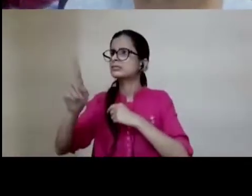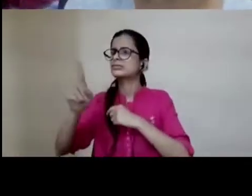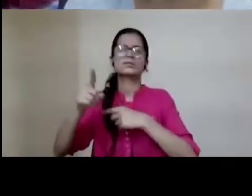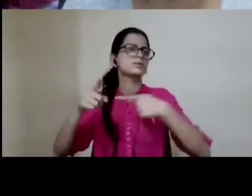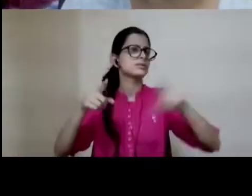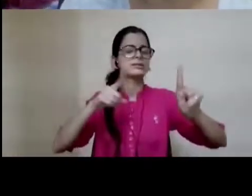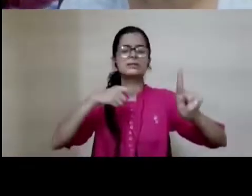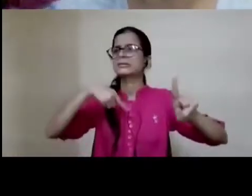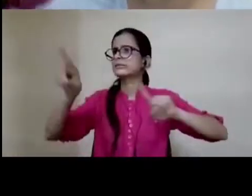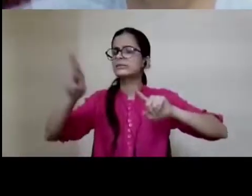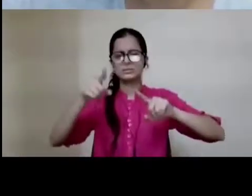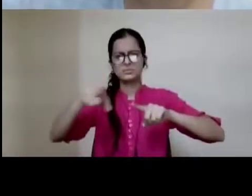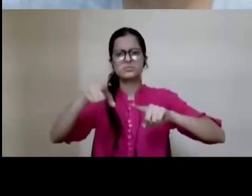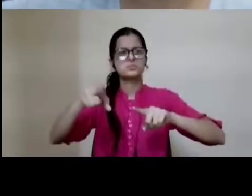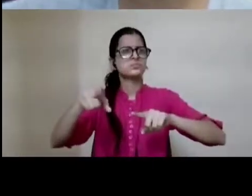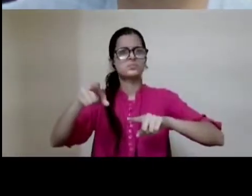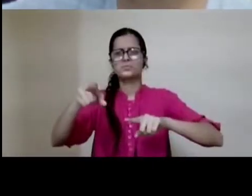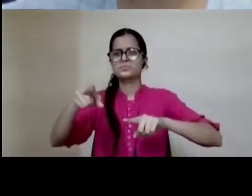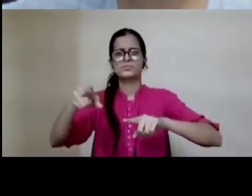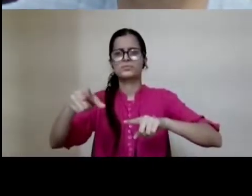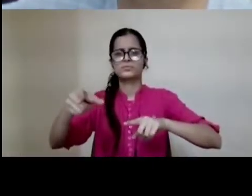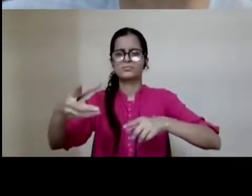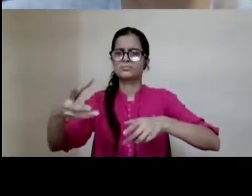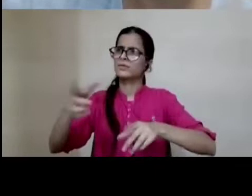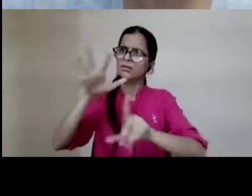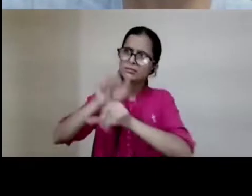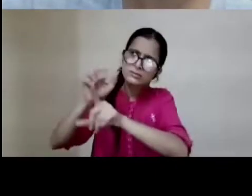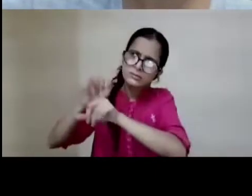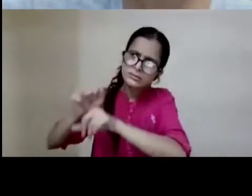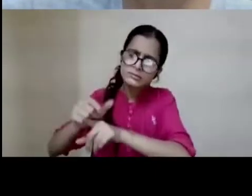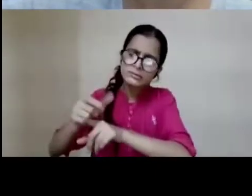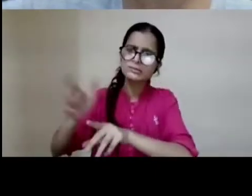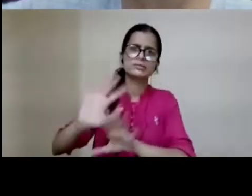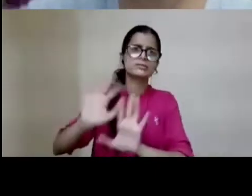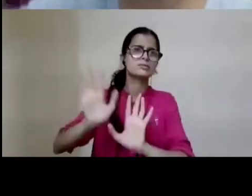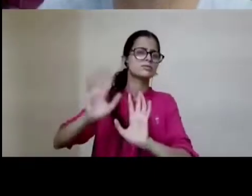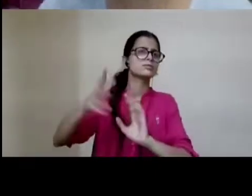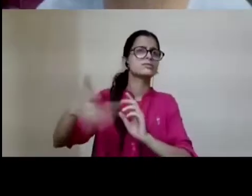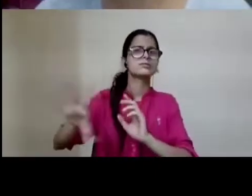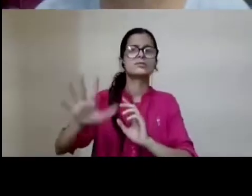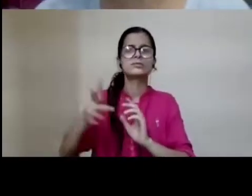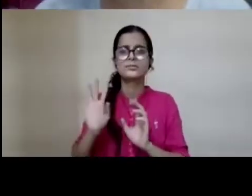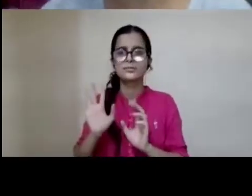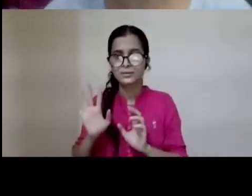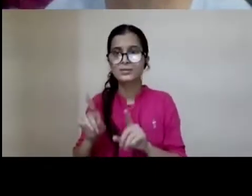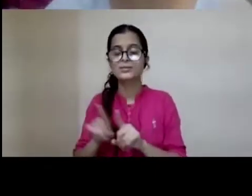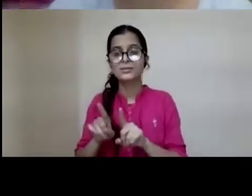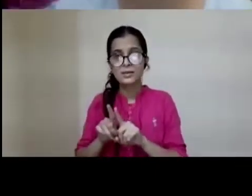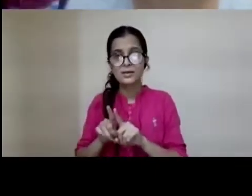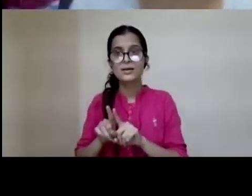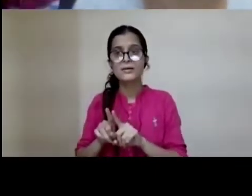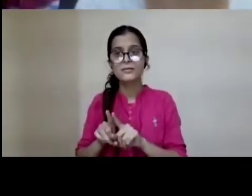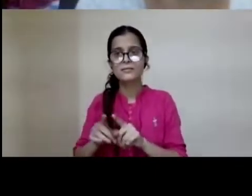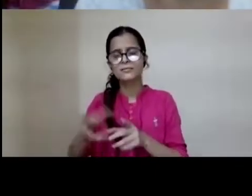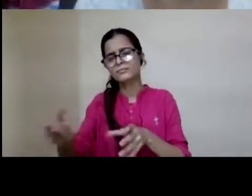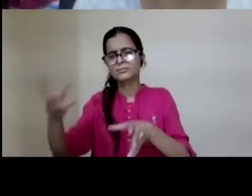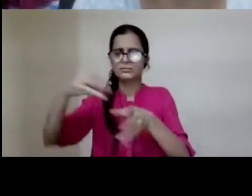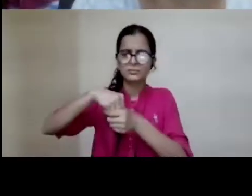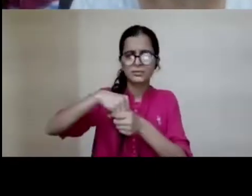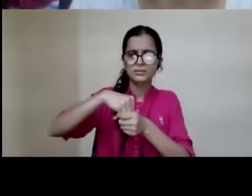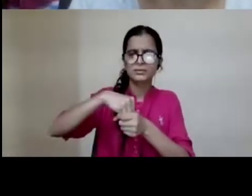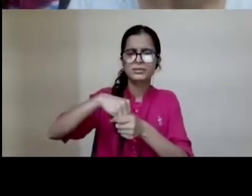you know, you are not somebody we recognize, or if we recognize you, we recognize you partially for some things and not for other